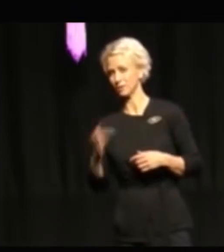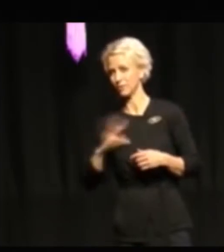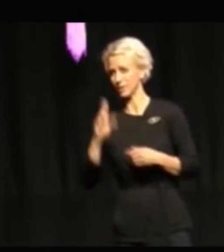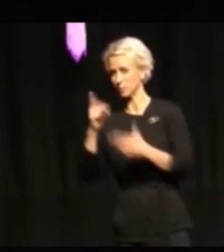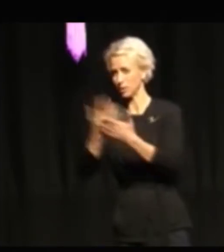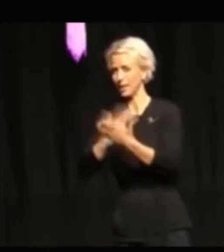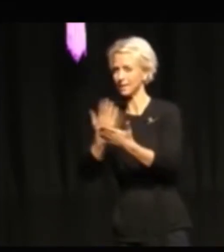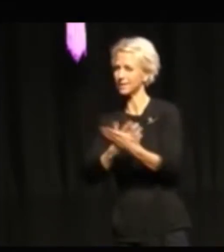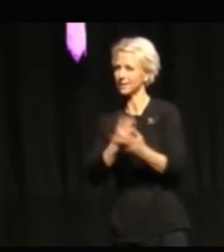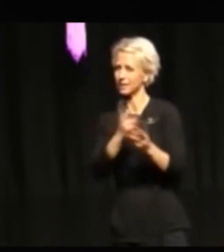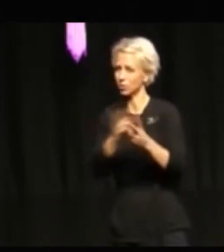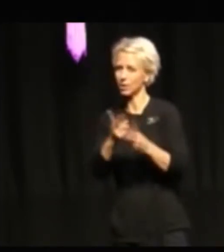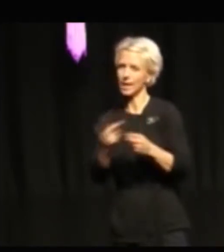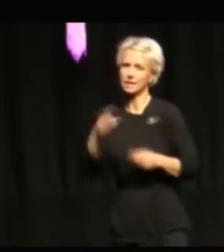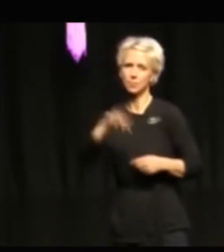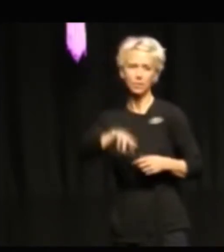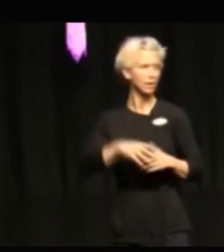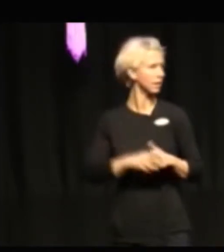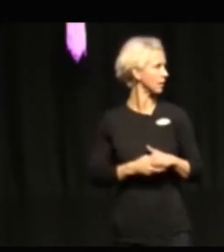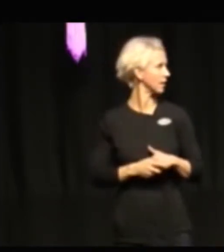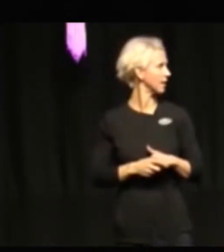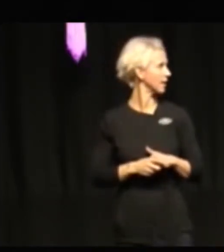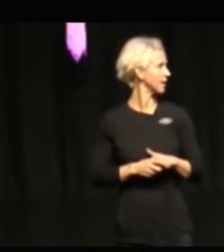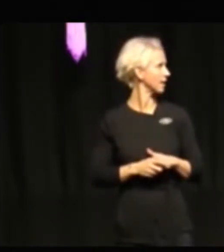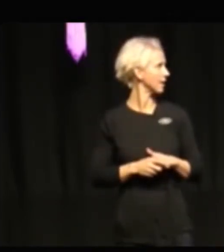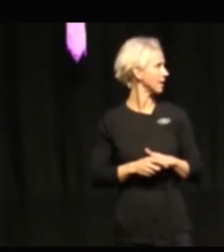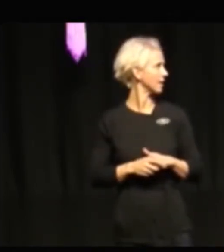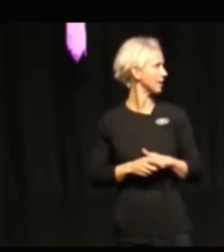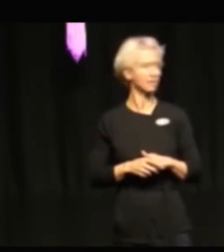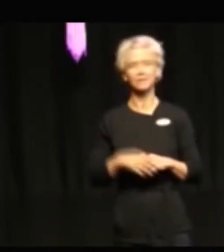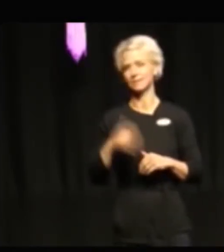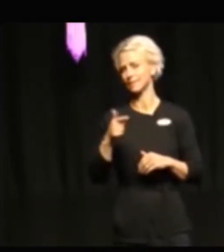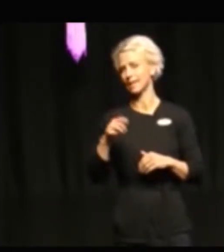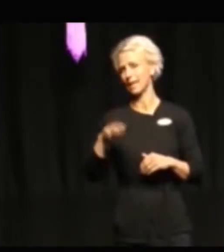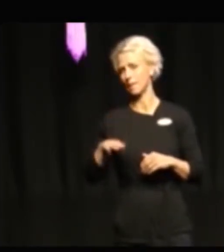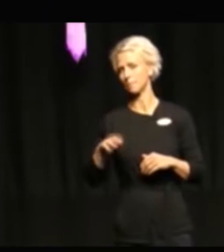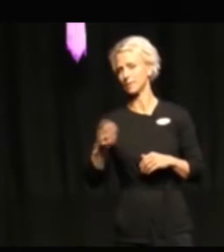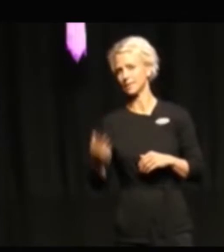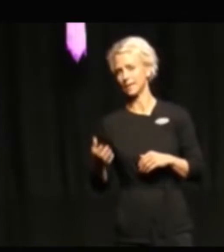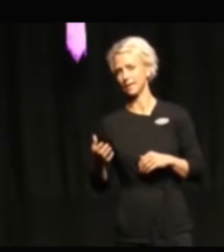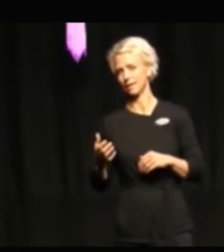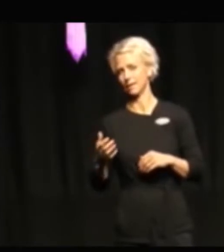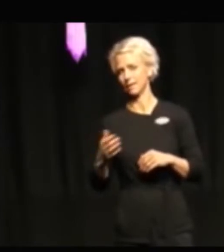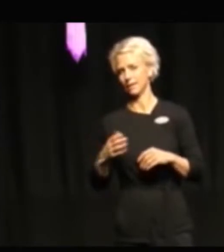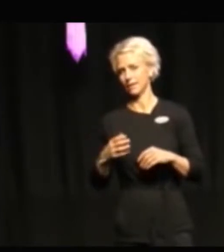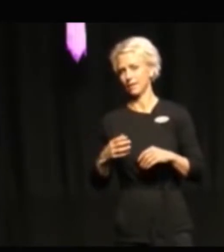is being increasingly, pardon? Oh, sorry, transnational corporations. Sorry.